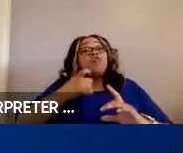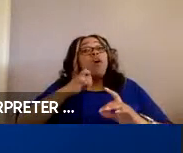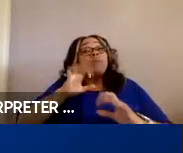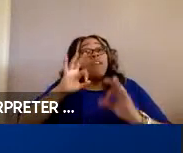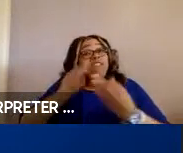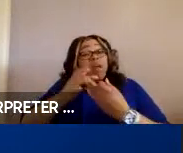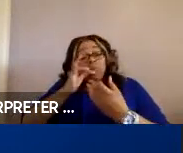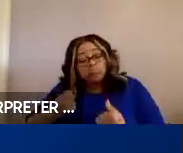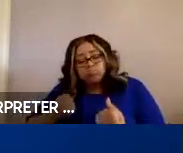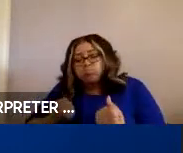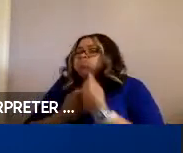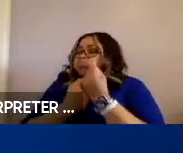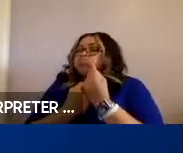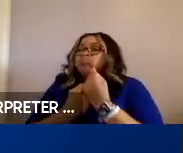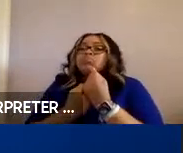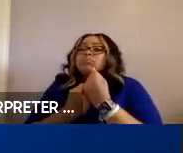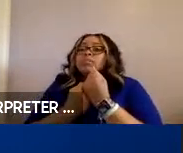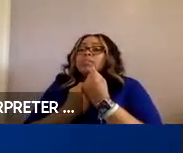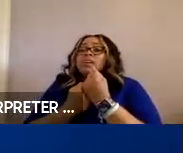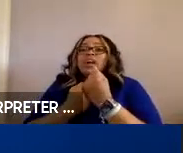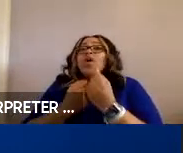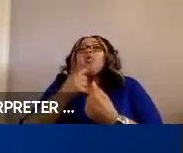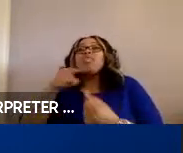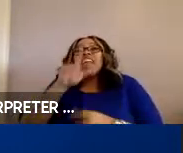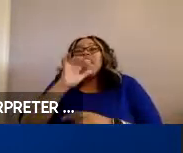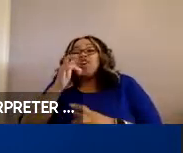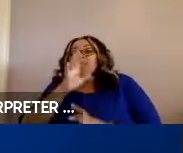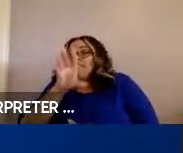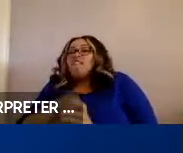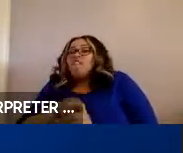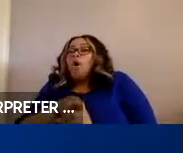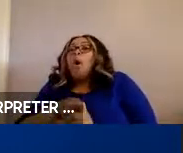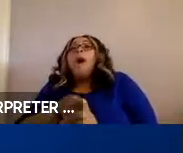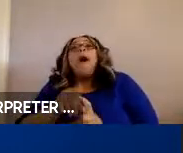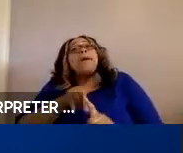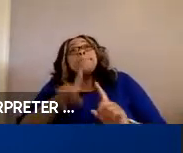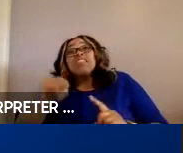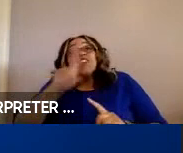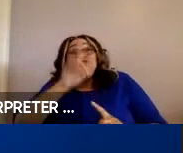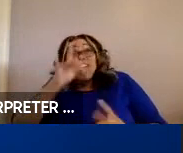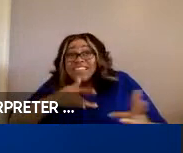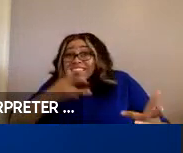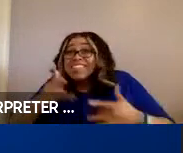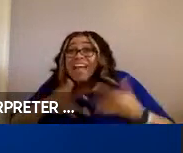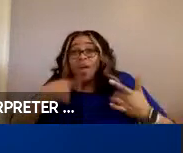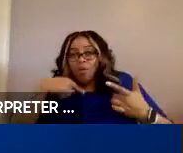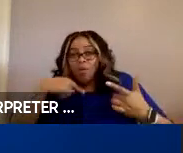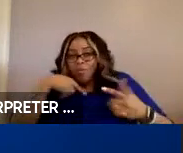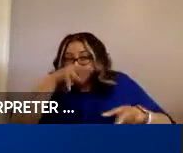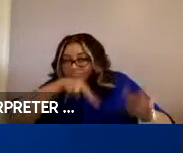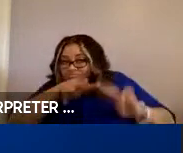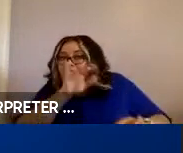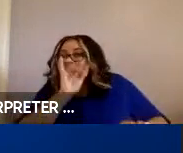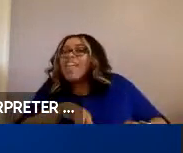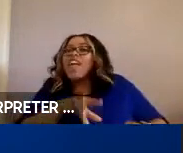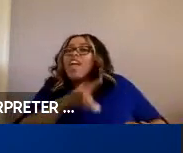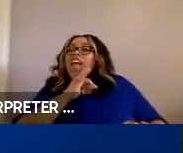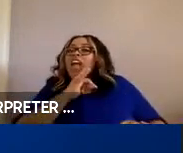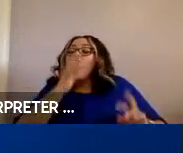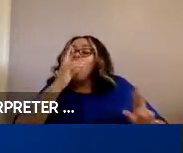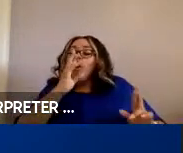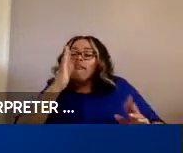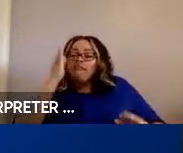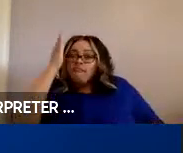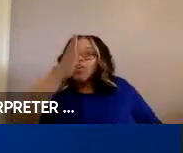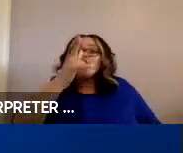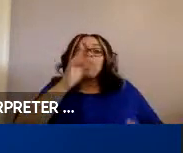that necessarily couldn't participate in our study, but they really were excited that we were looking at this and that hopefully in the future, this would be